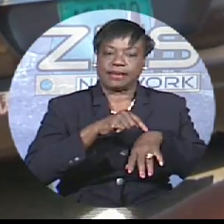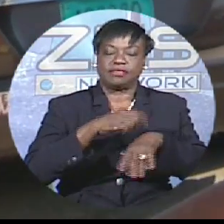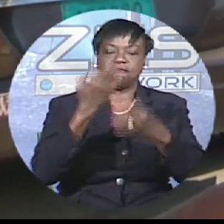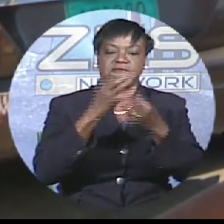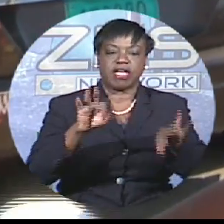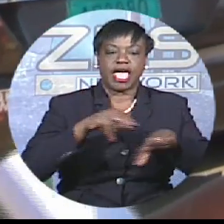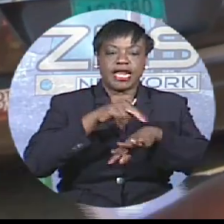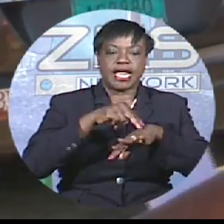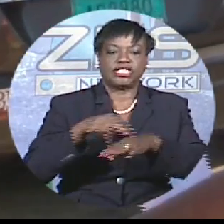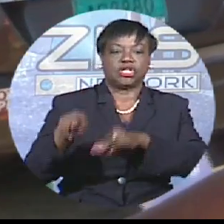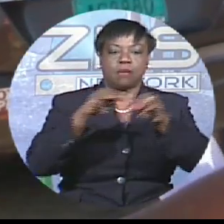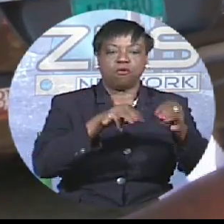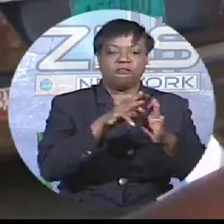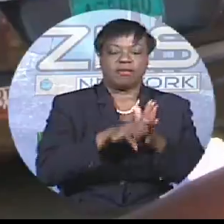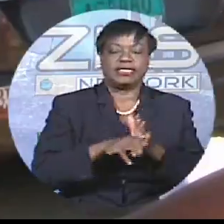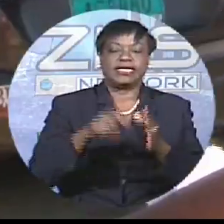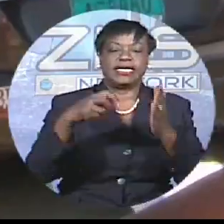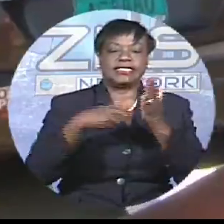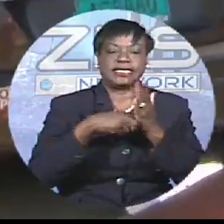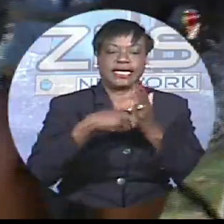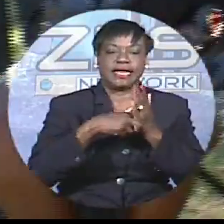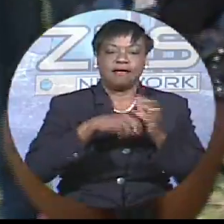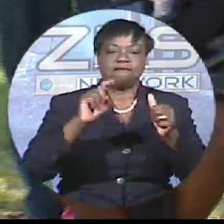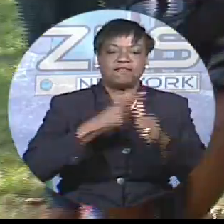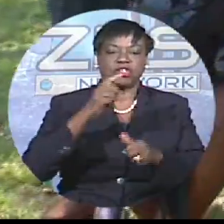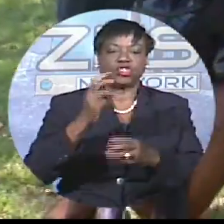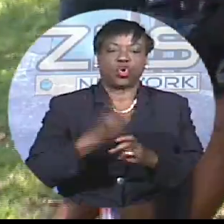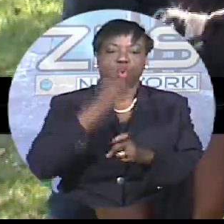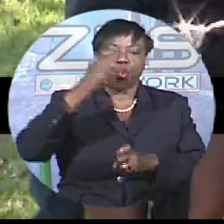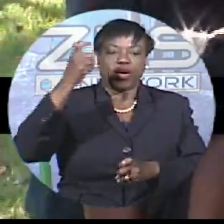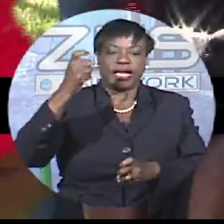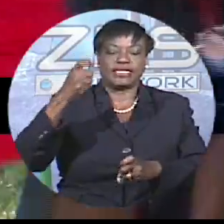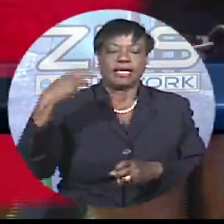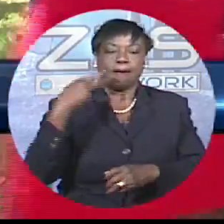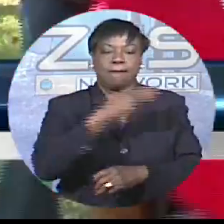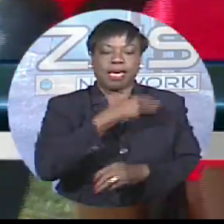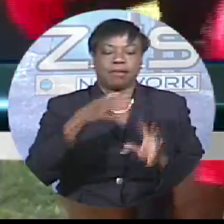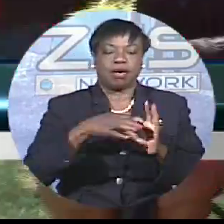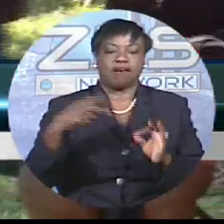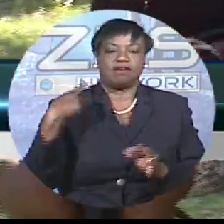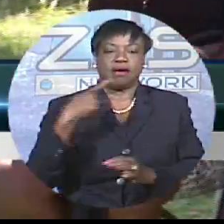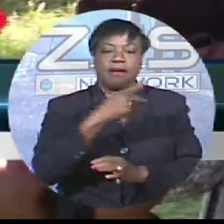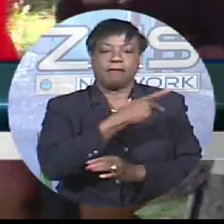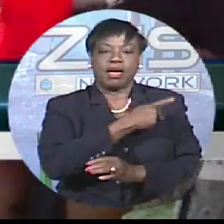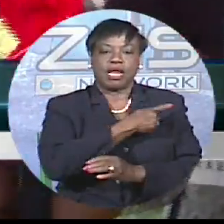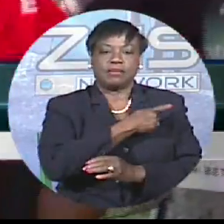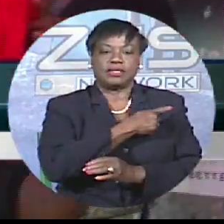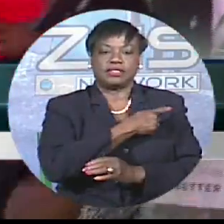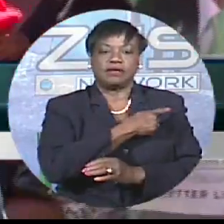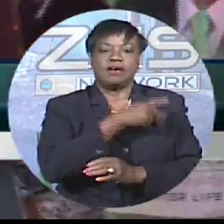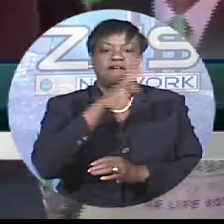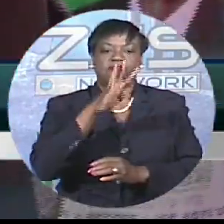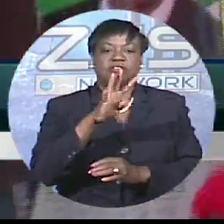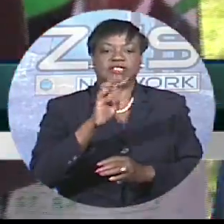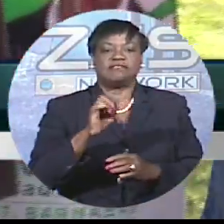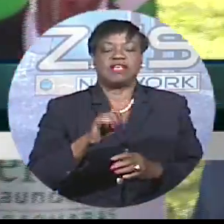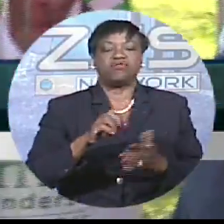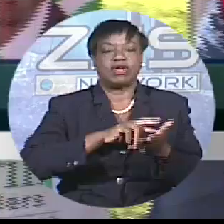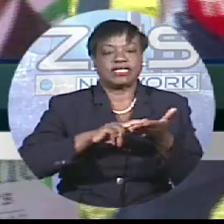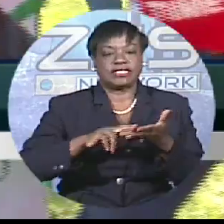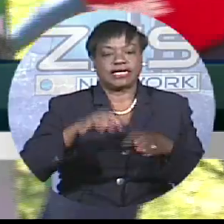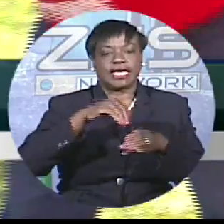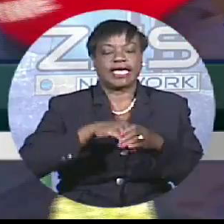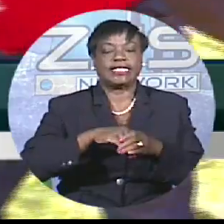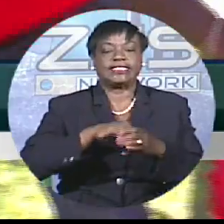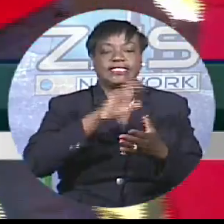ticket and his first win as a member of parliament. The majority of the 4,700 eligible voters registered in the